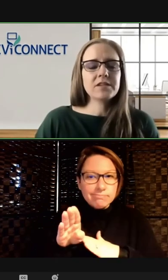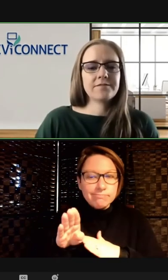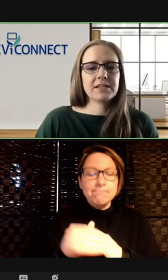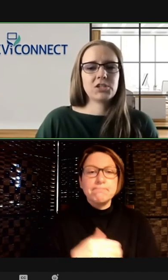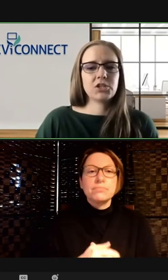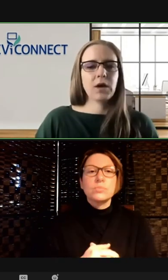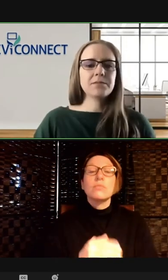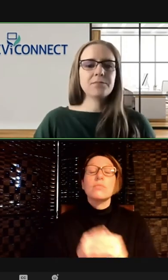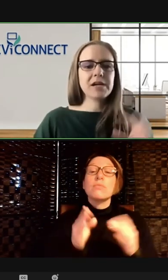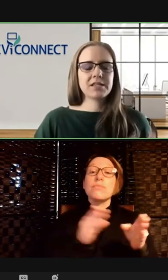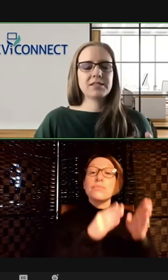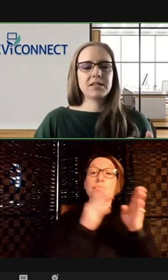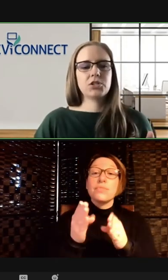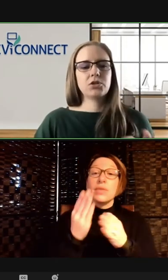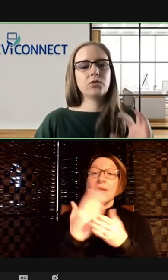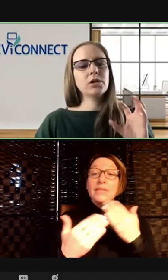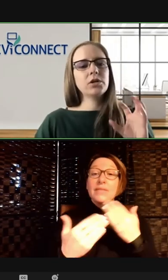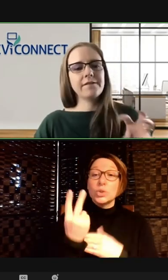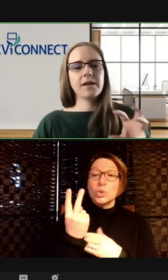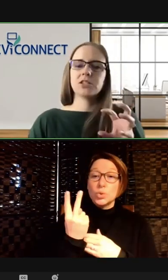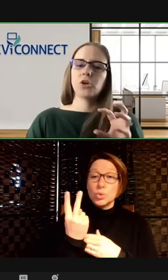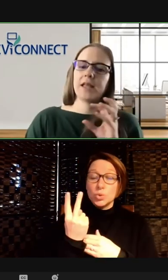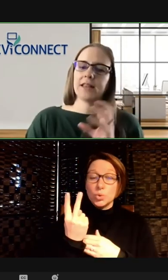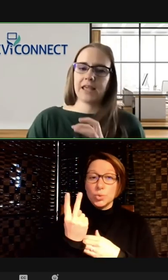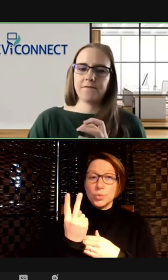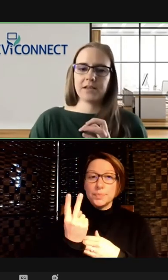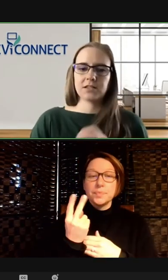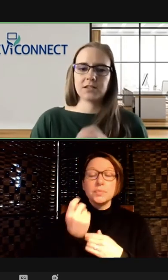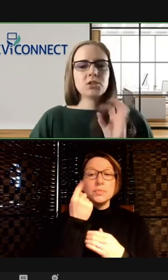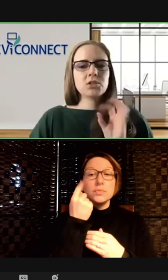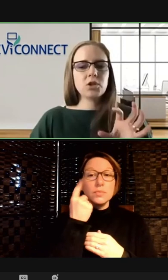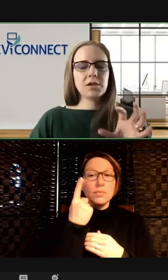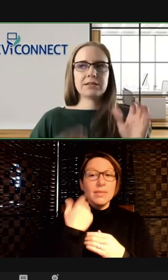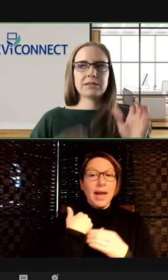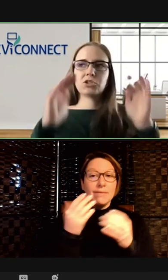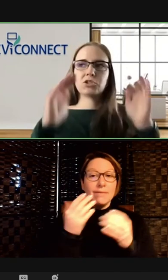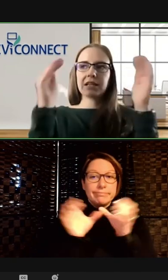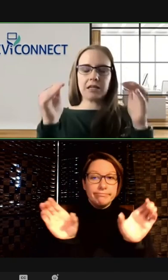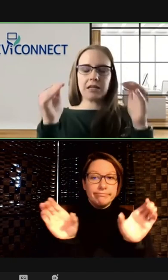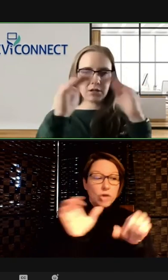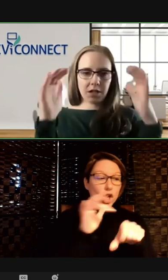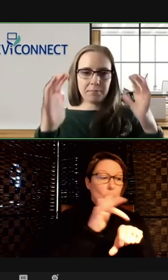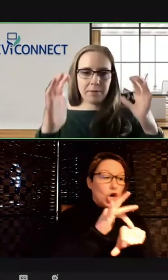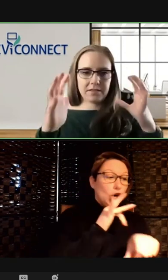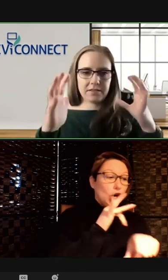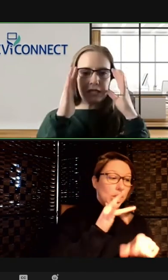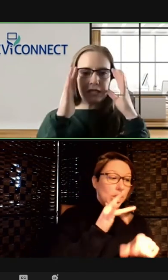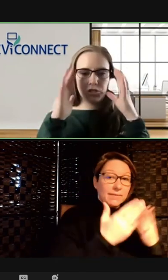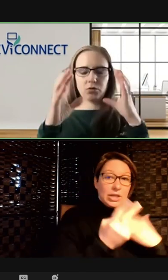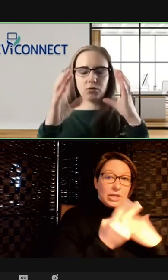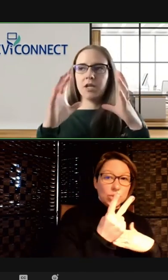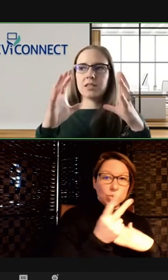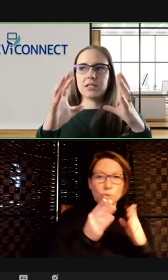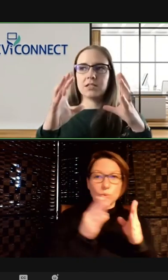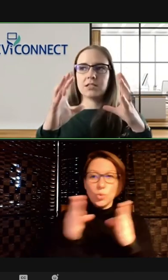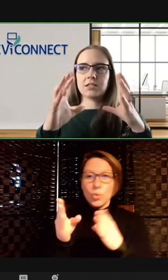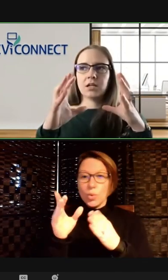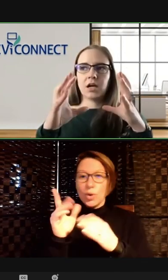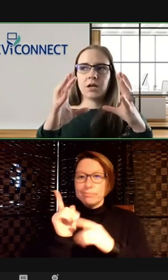Now let's move into phase 2. I did break this into early phase 2 and late phase 2, solely because I was trying to like clump everything